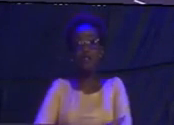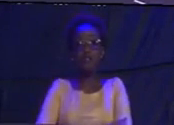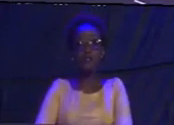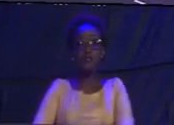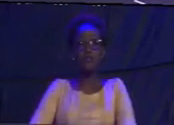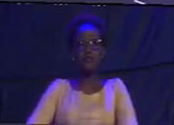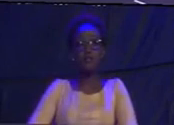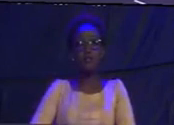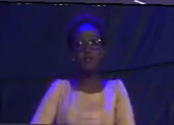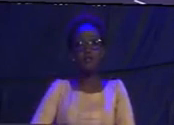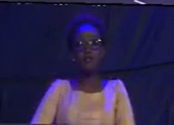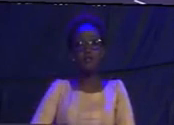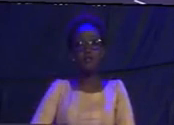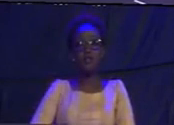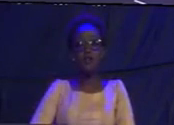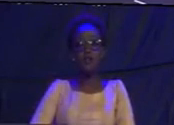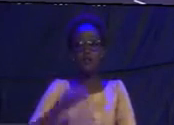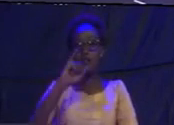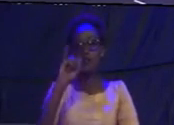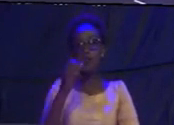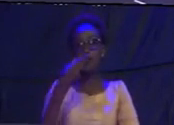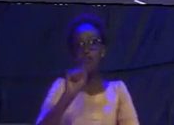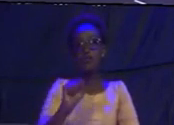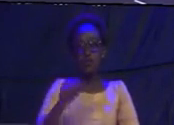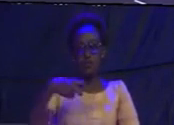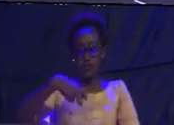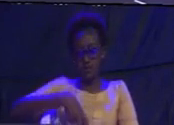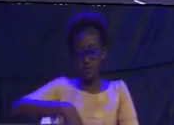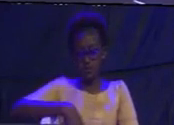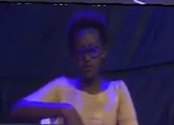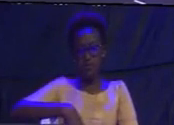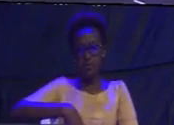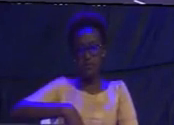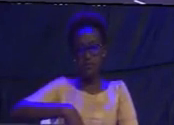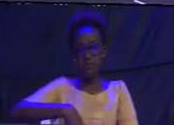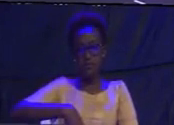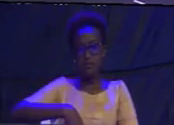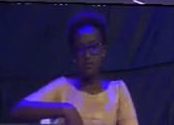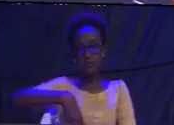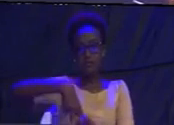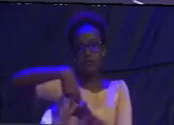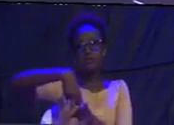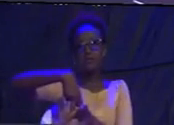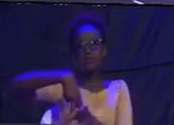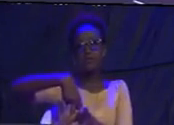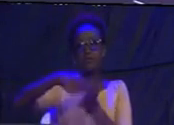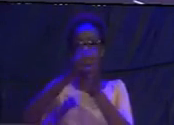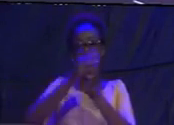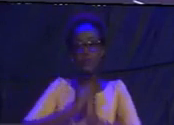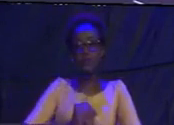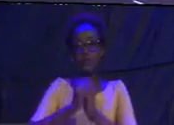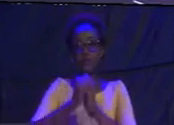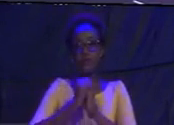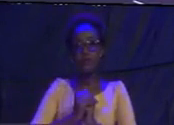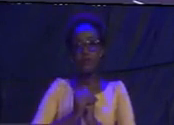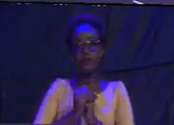That whole day, he had fallen before the Lord, wailing and